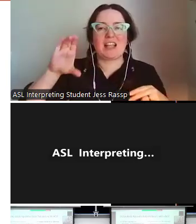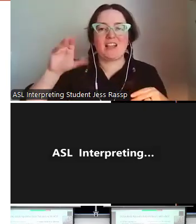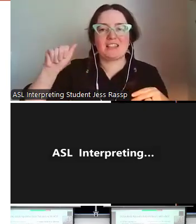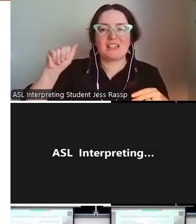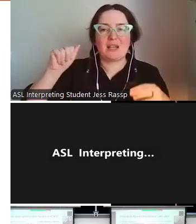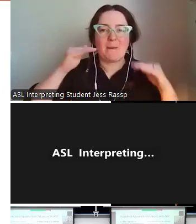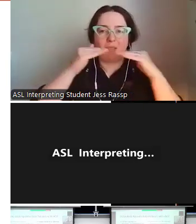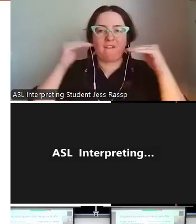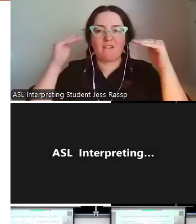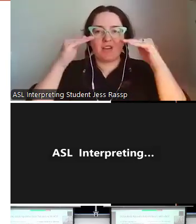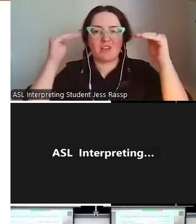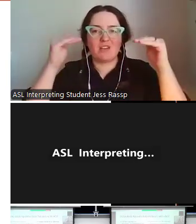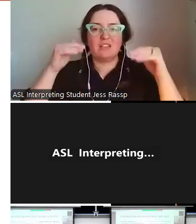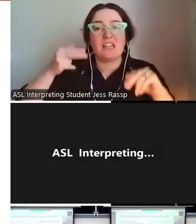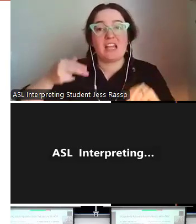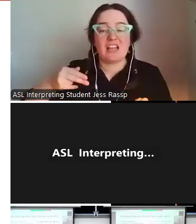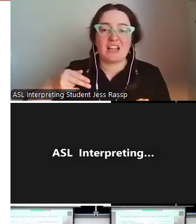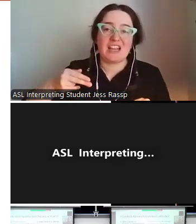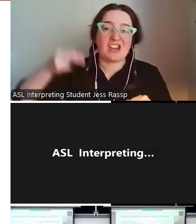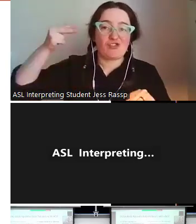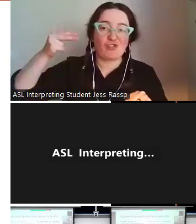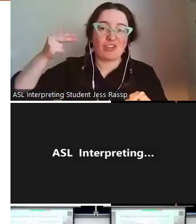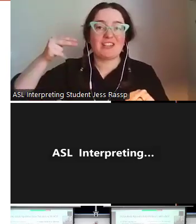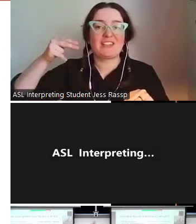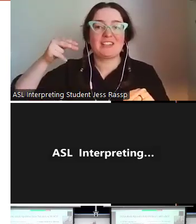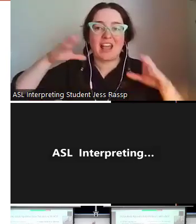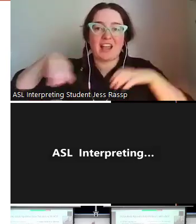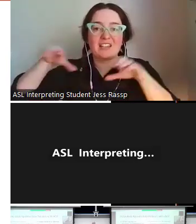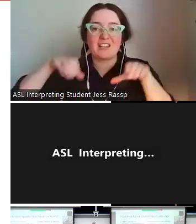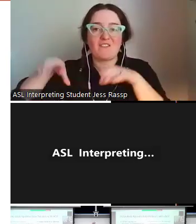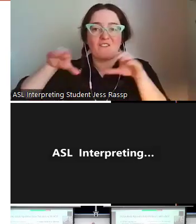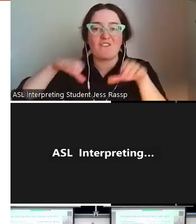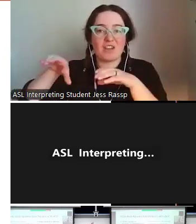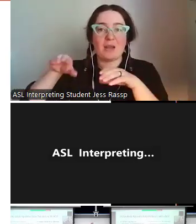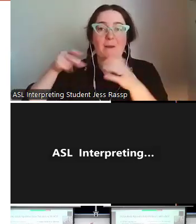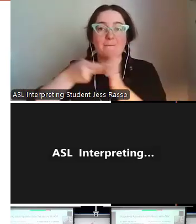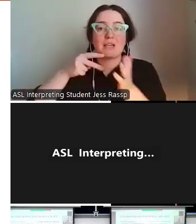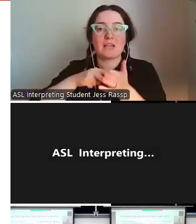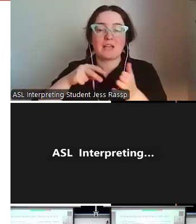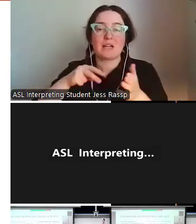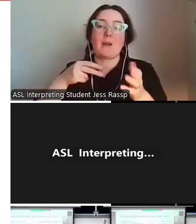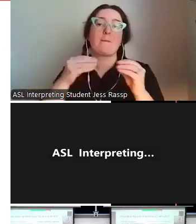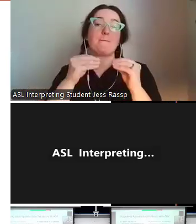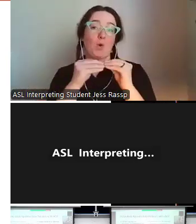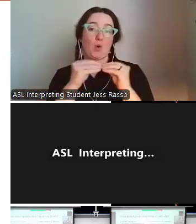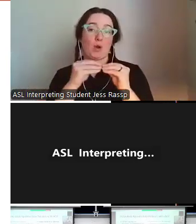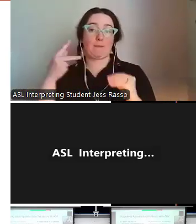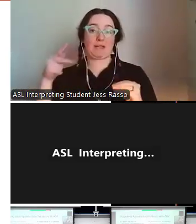you increase the activity, right? Which means I'm going to have more potassium leaving, which means